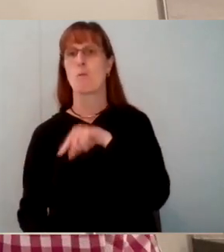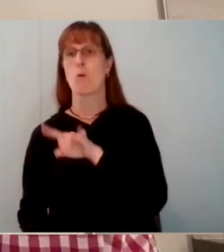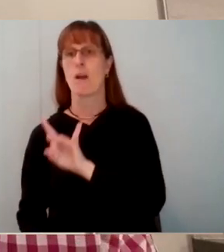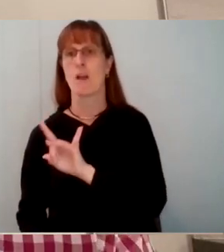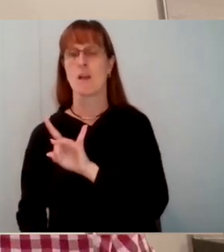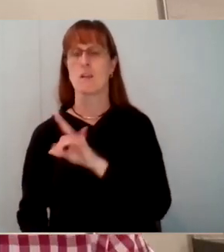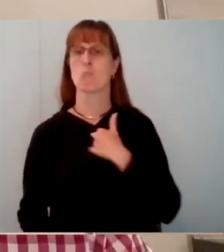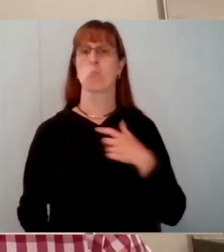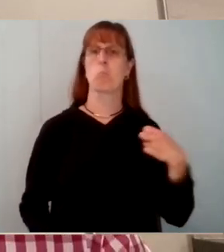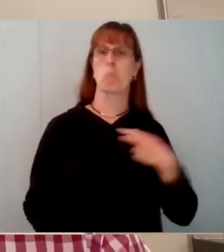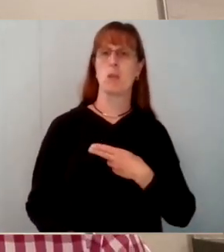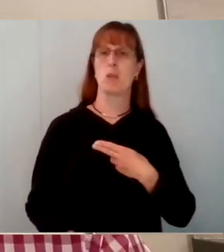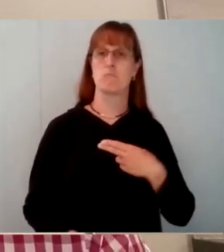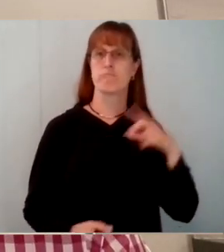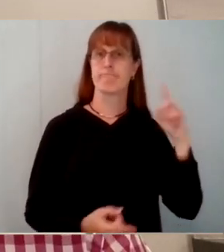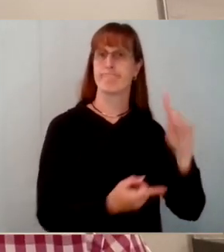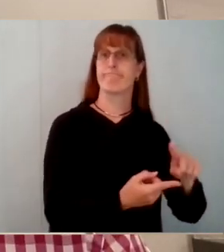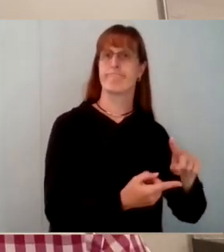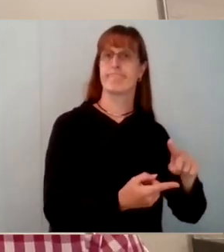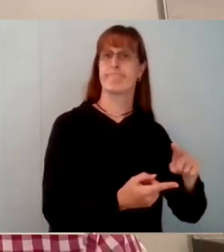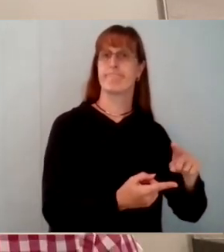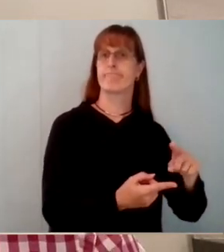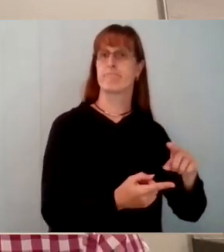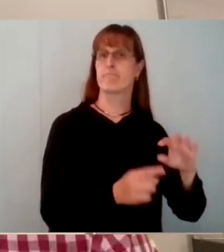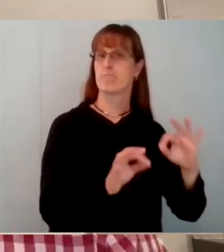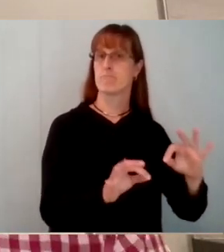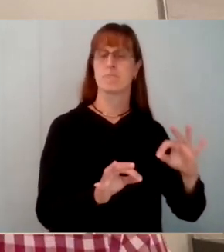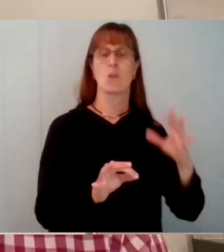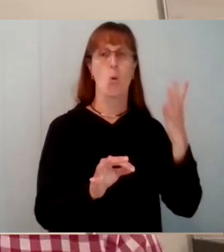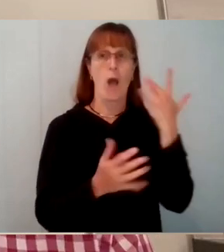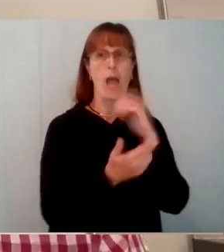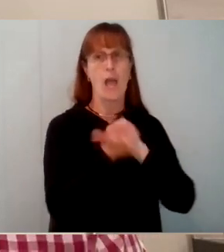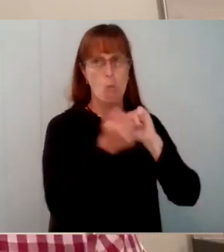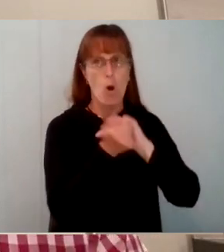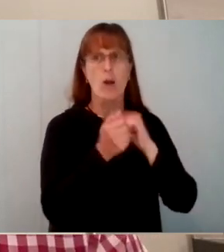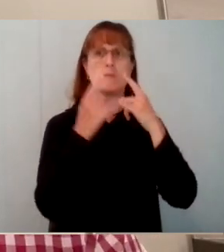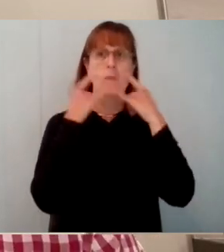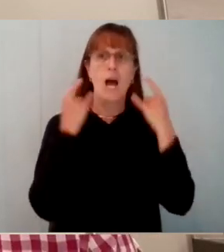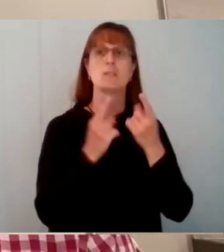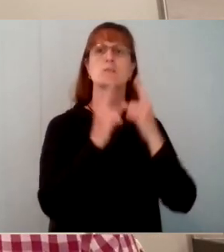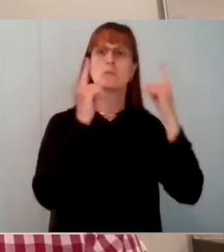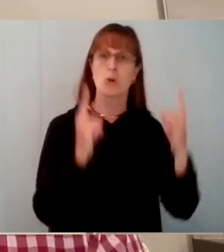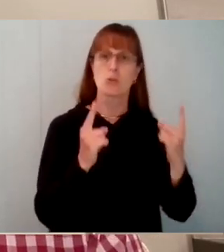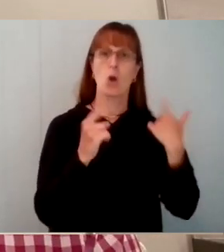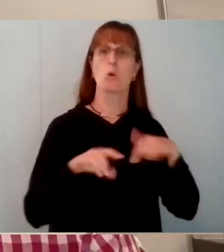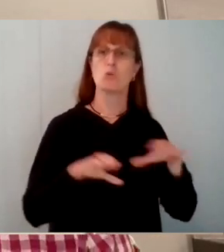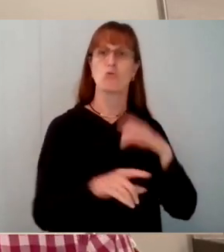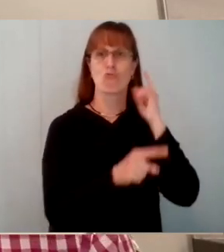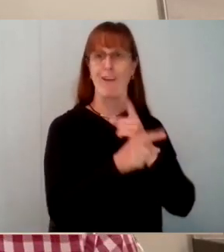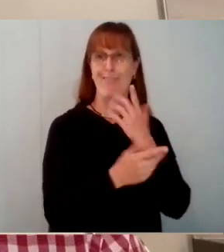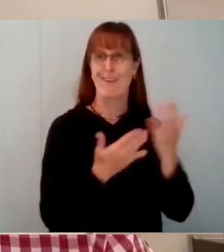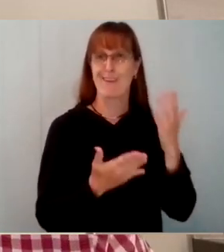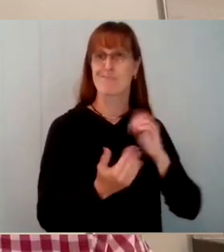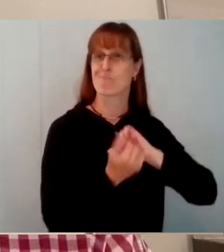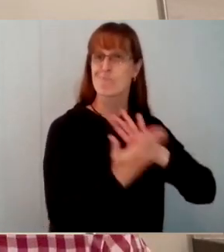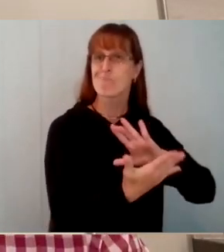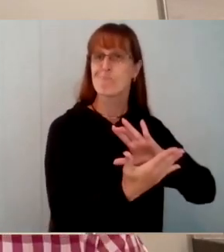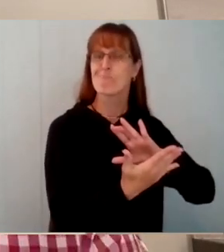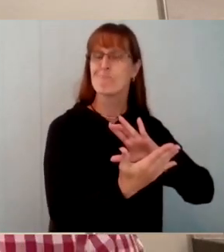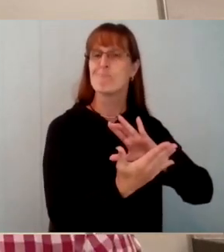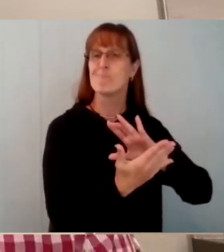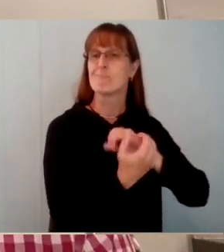beat the state and doing a very good job, and that has to do with hand hygiene and social distancing and wearing masks and doing all the right